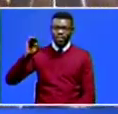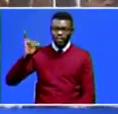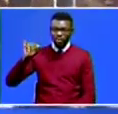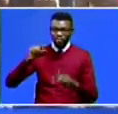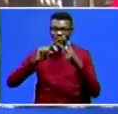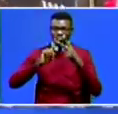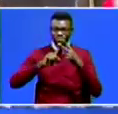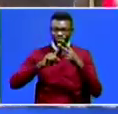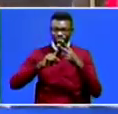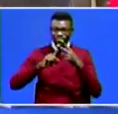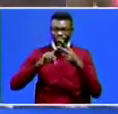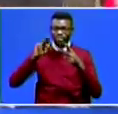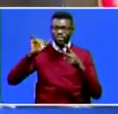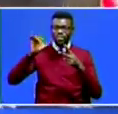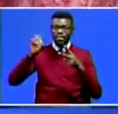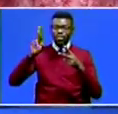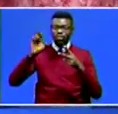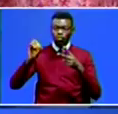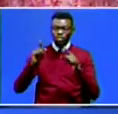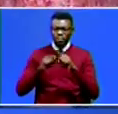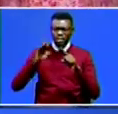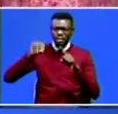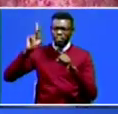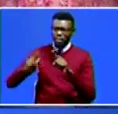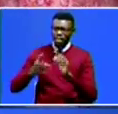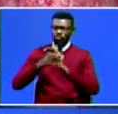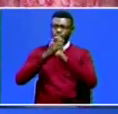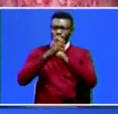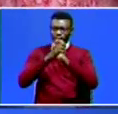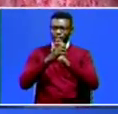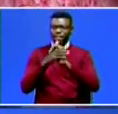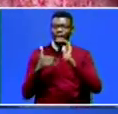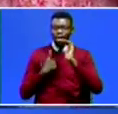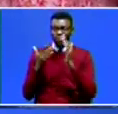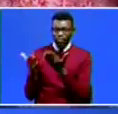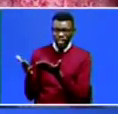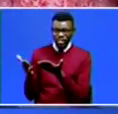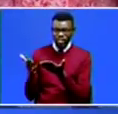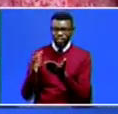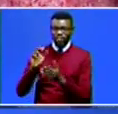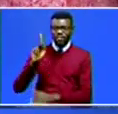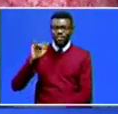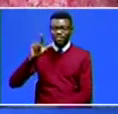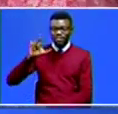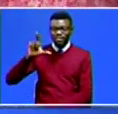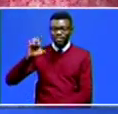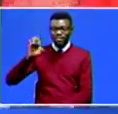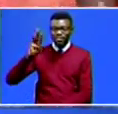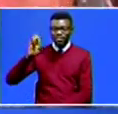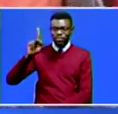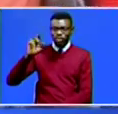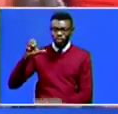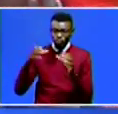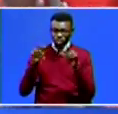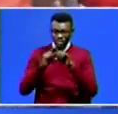wa kaunti ya Kiambu James Nyoro na baadhi ya wabunge wa chama cha Jubilee chini ya vuguvugu la Kieleweke akiwemo mbunge wa